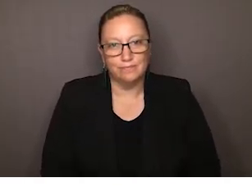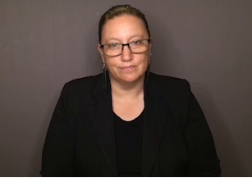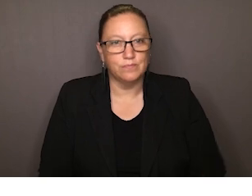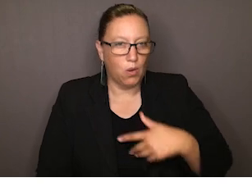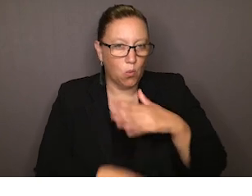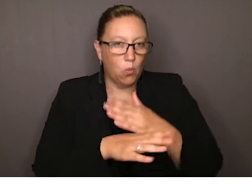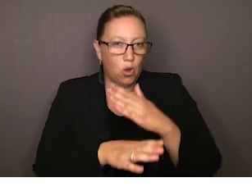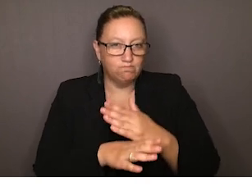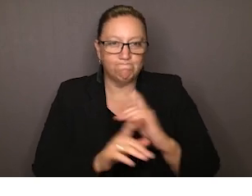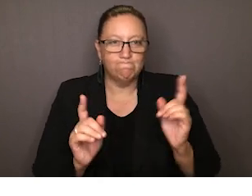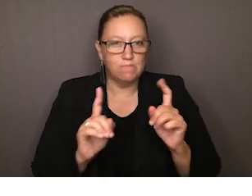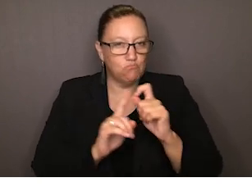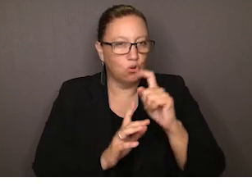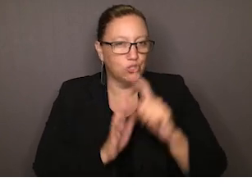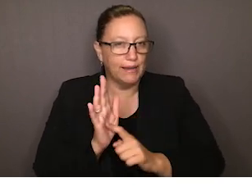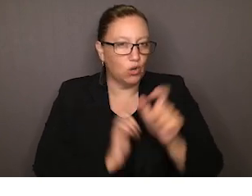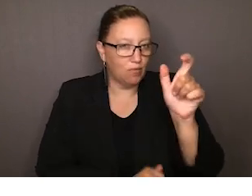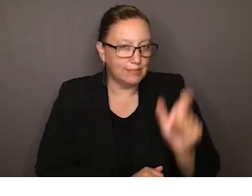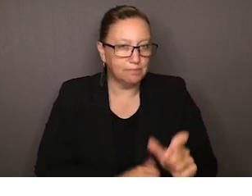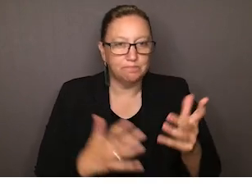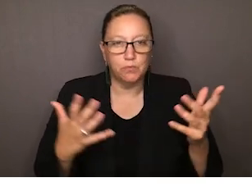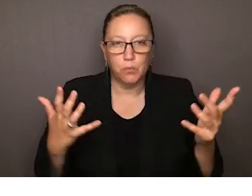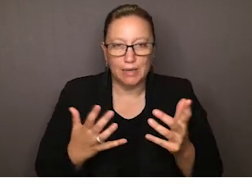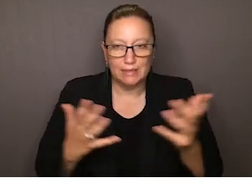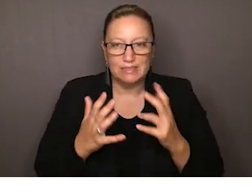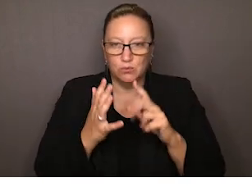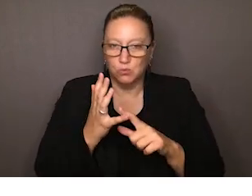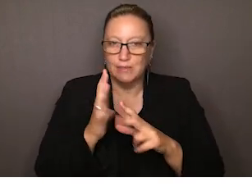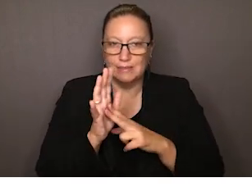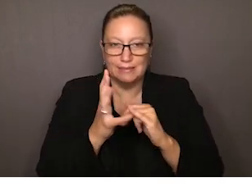I work as a project officer at UNSW,